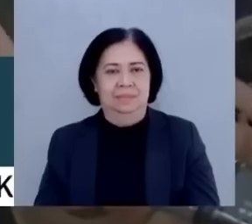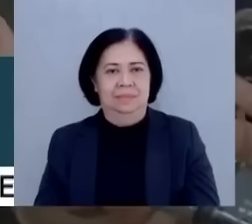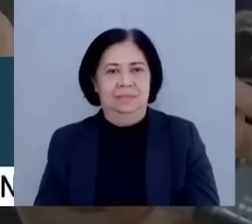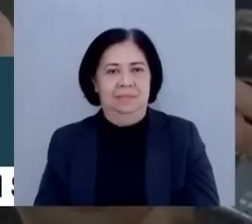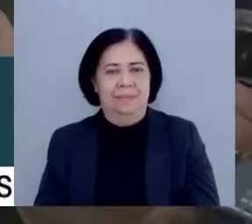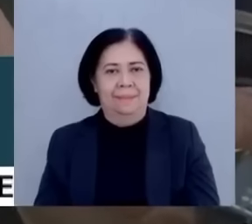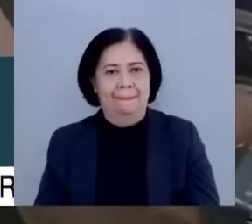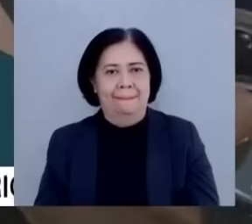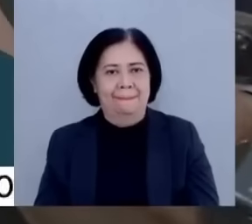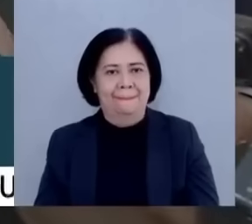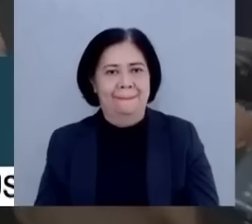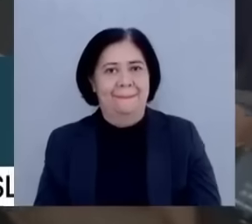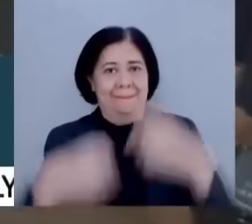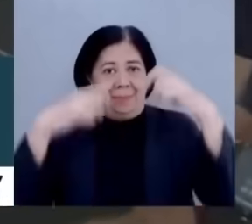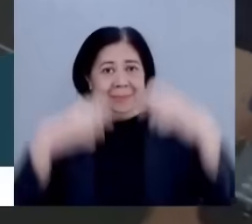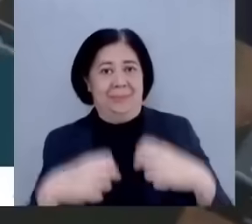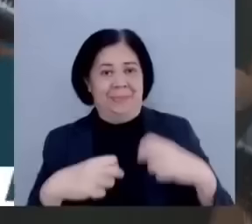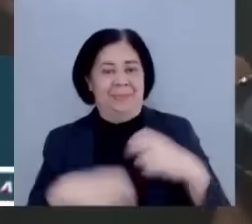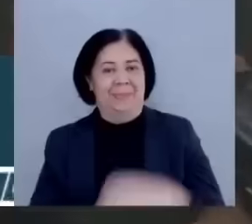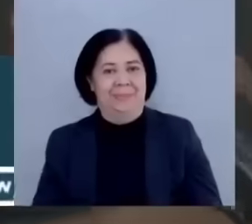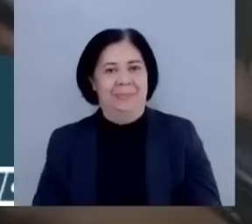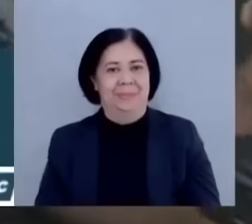inyo? Or sit down daw, sabi ni JC. Bye!